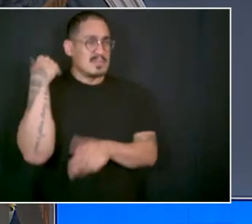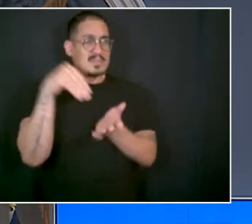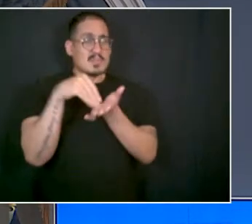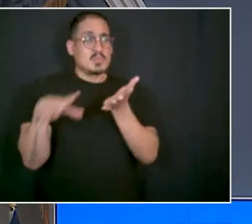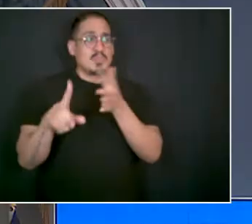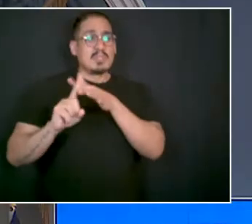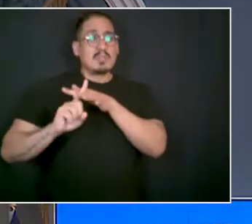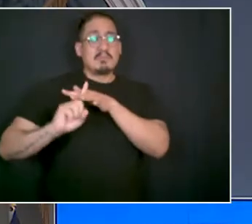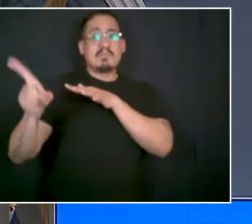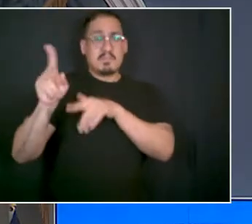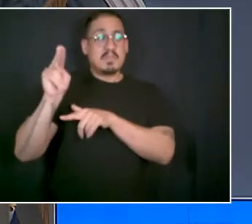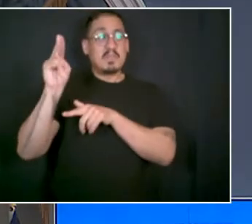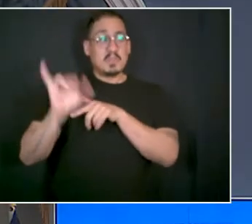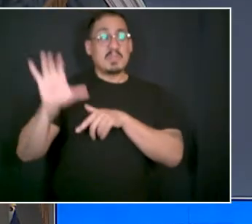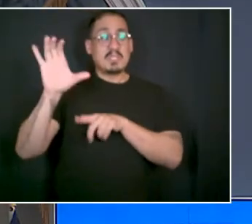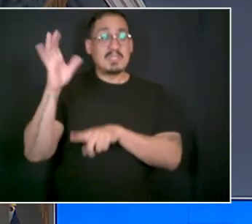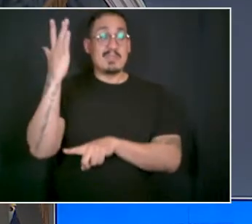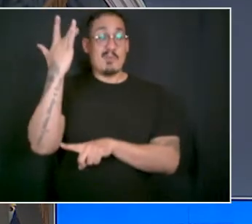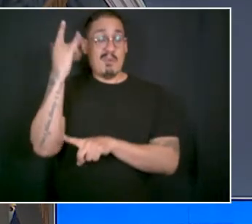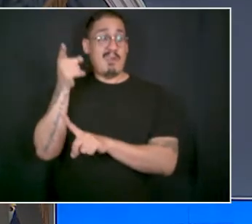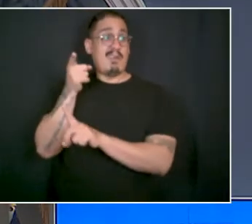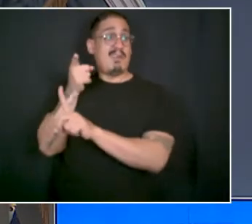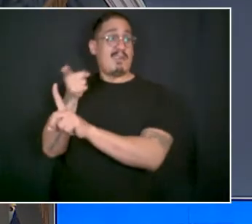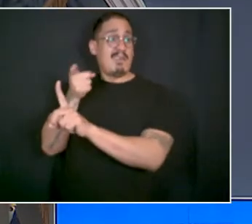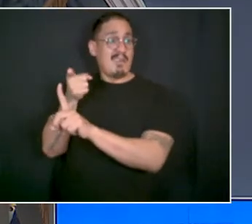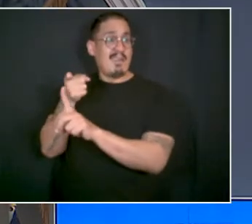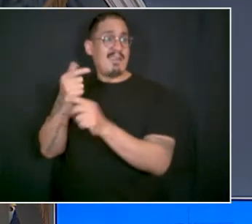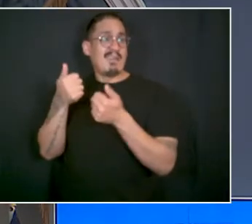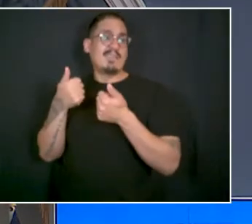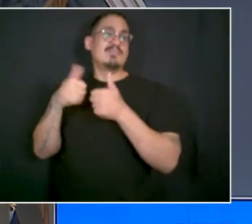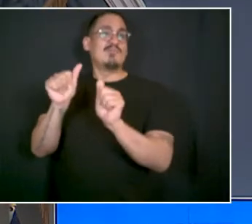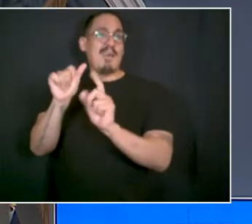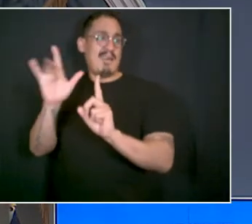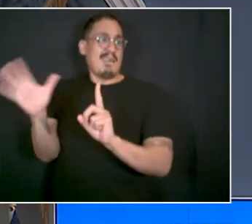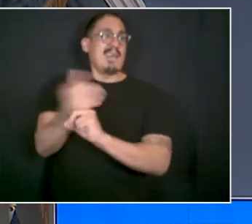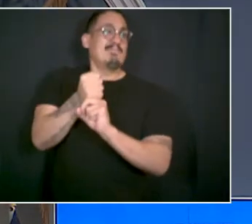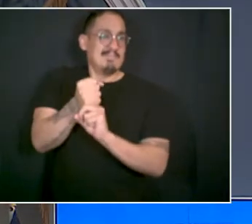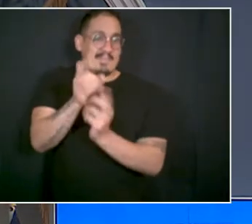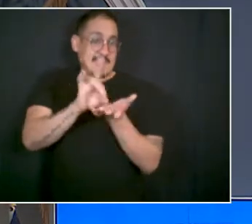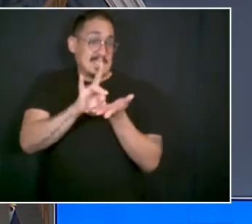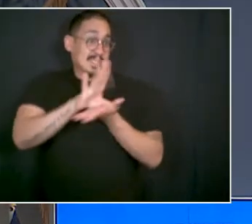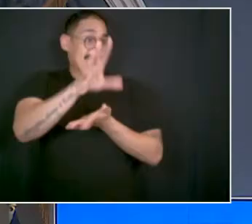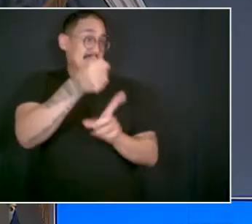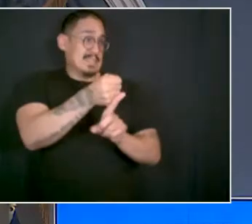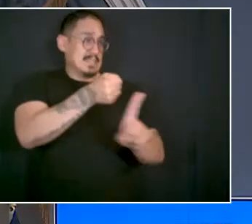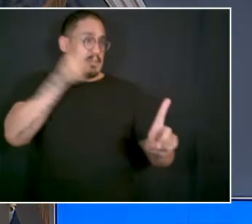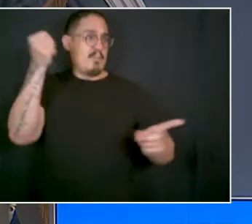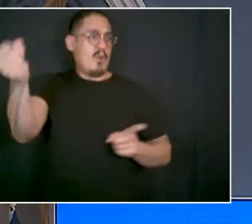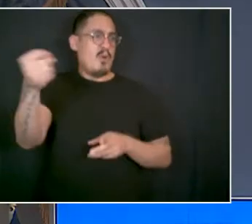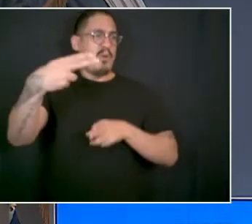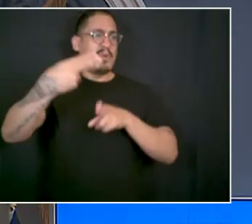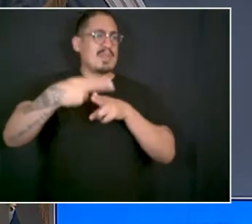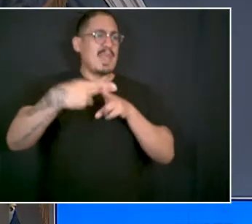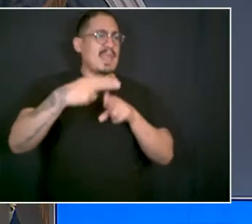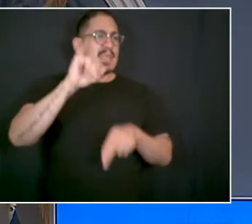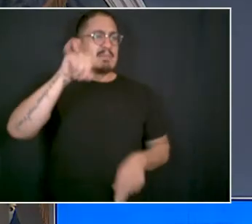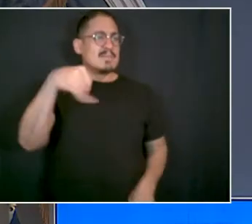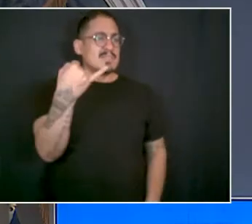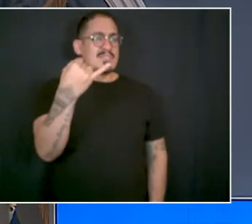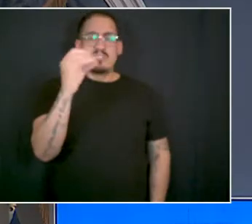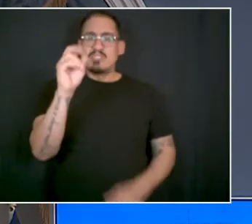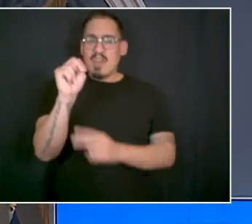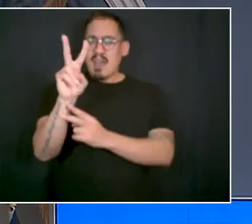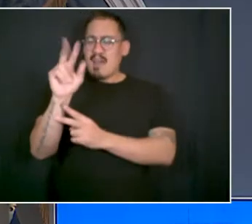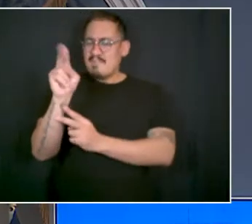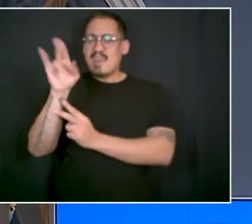take her into custody and deport her. Her name is Ranjani Srinivasan. Mm-hmm. So DHS explicitly said